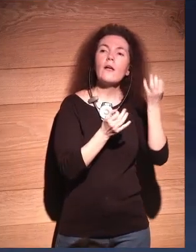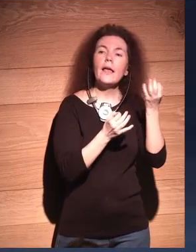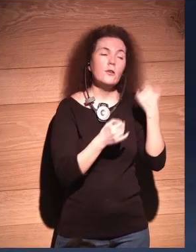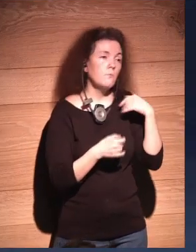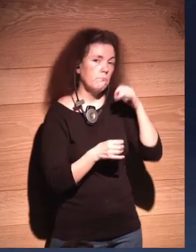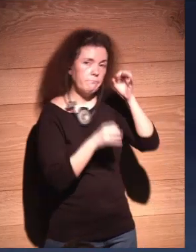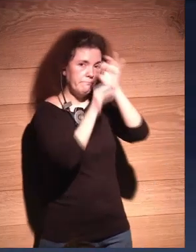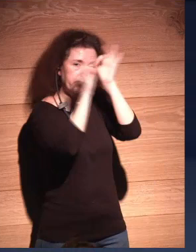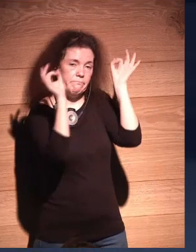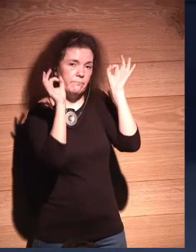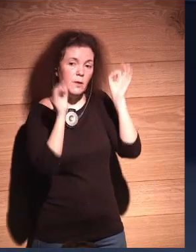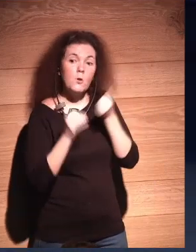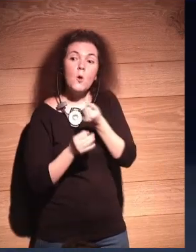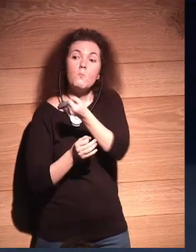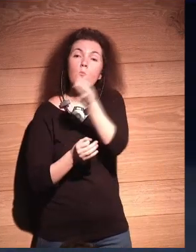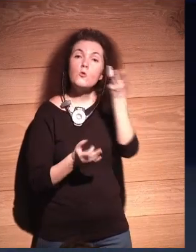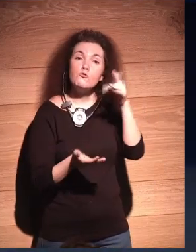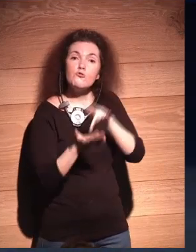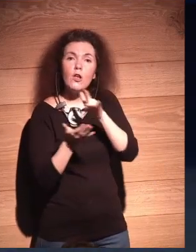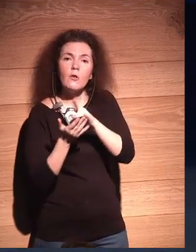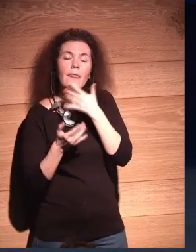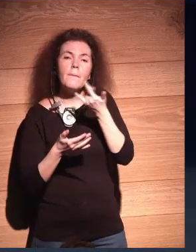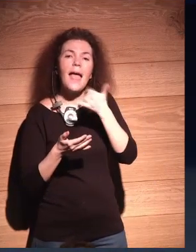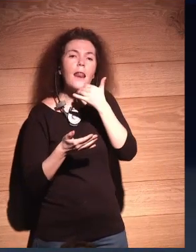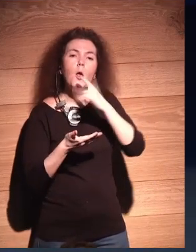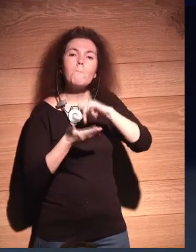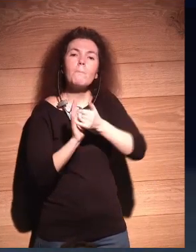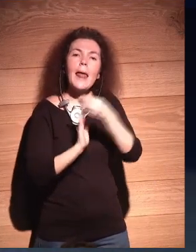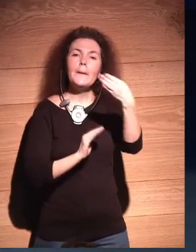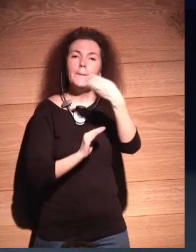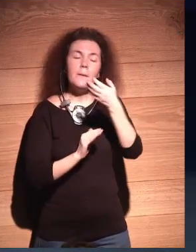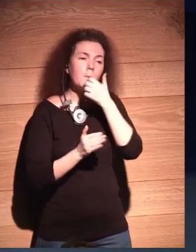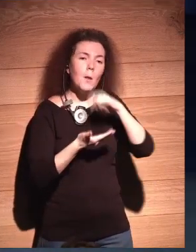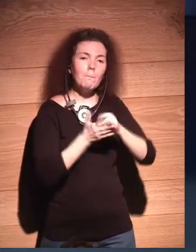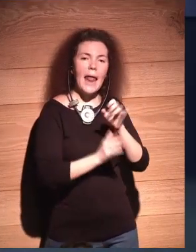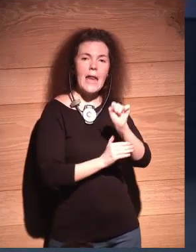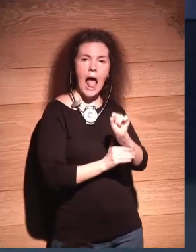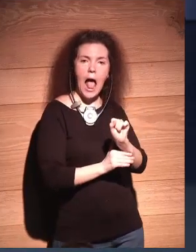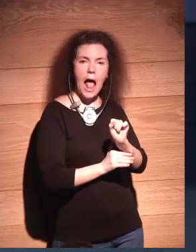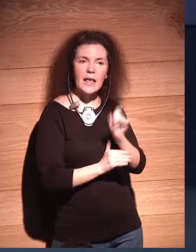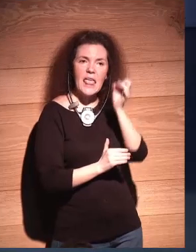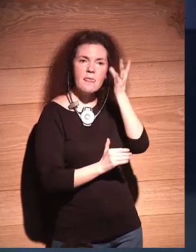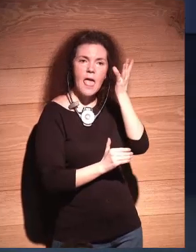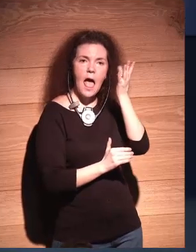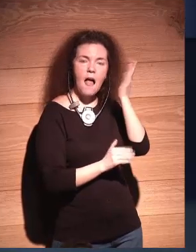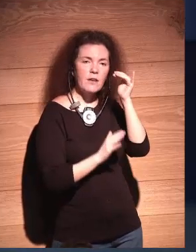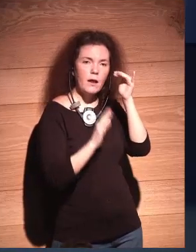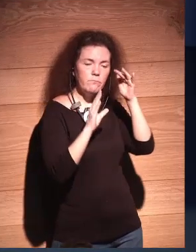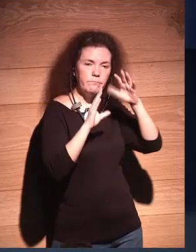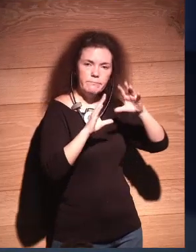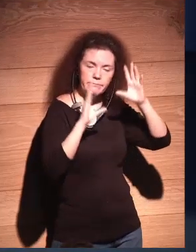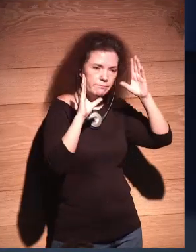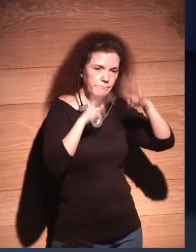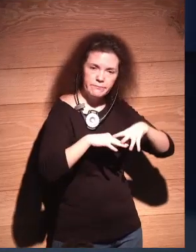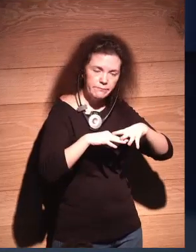and you often don't have a plan B just waiting in the wings to step in and do it. So I had no idea what to